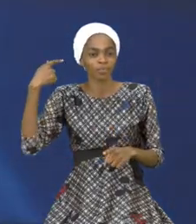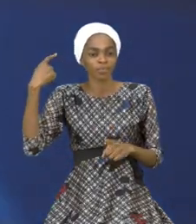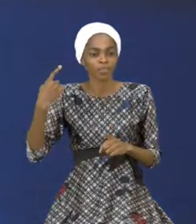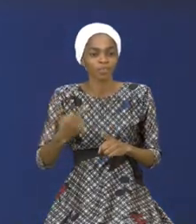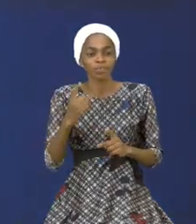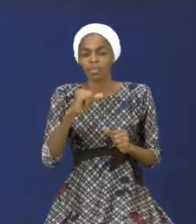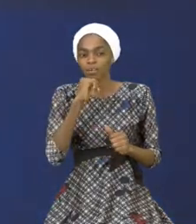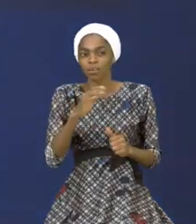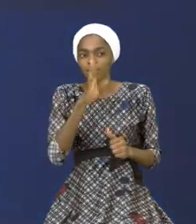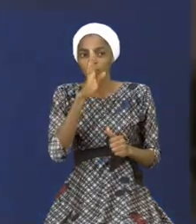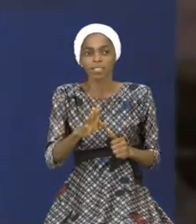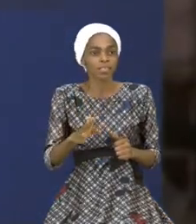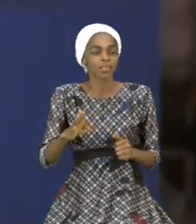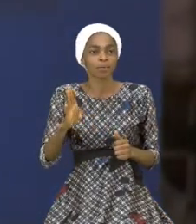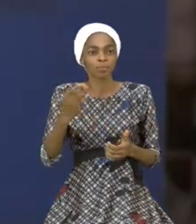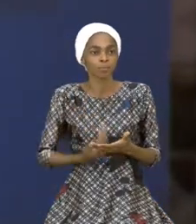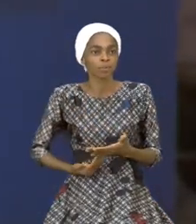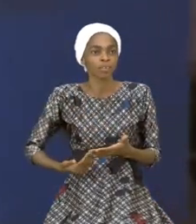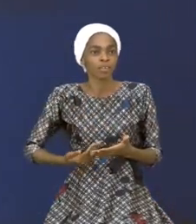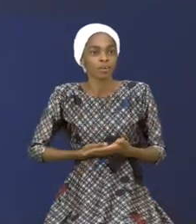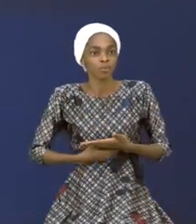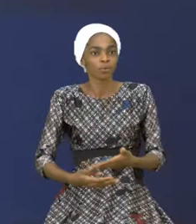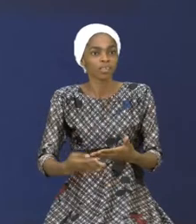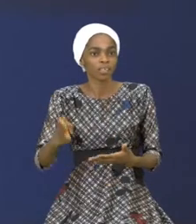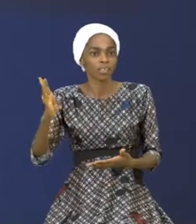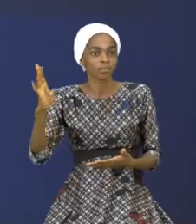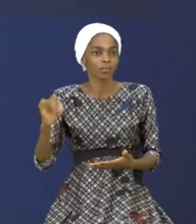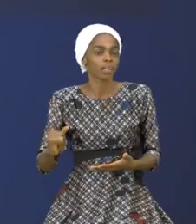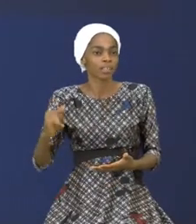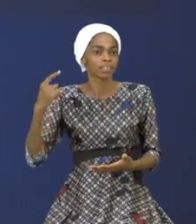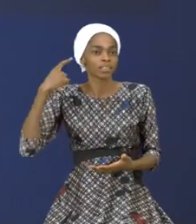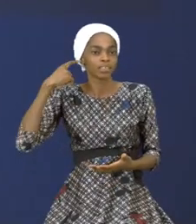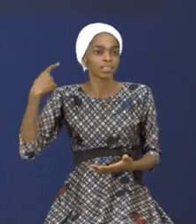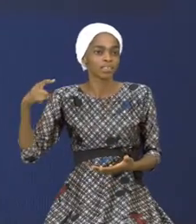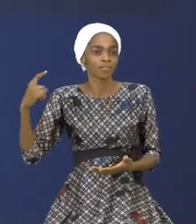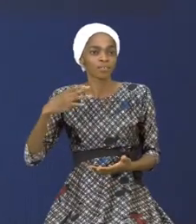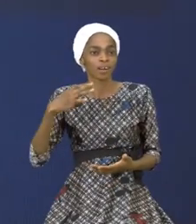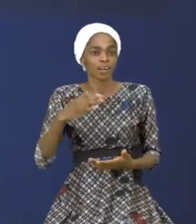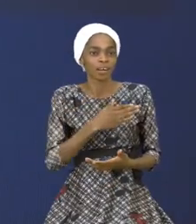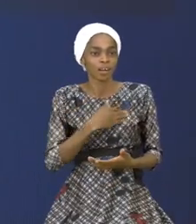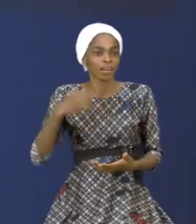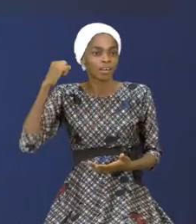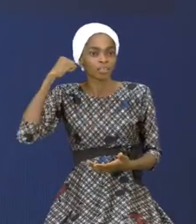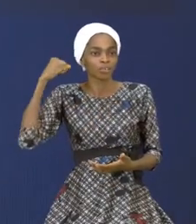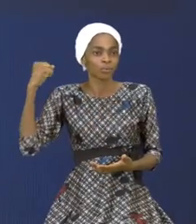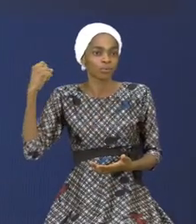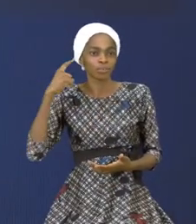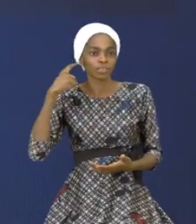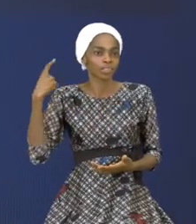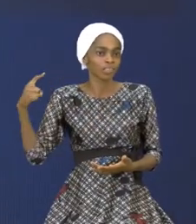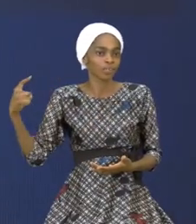and gold. Understand me, friend, churchman,